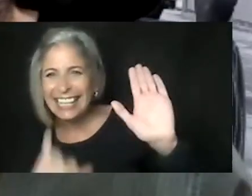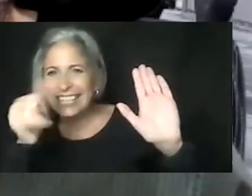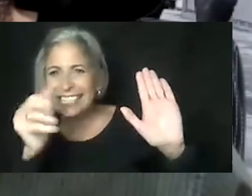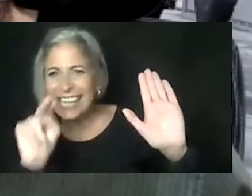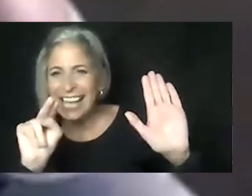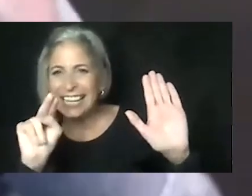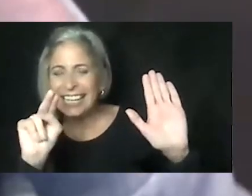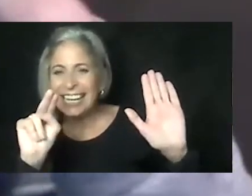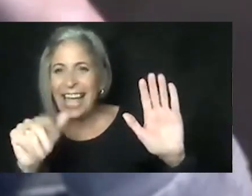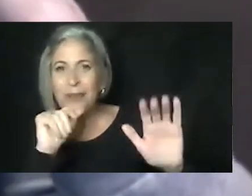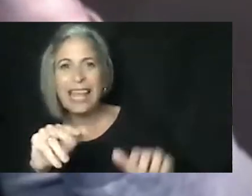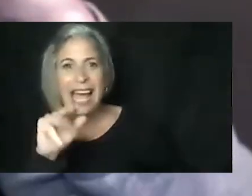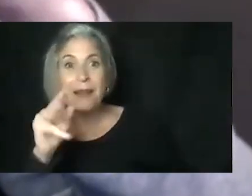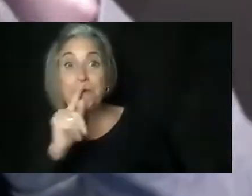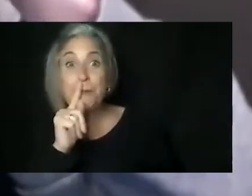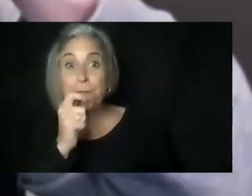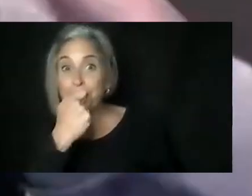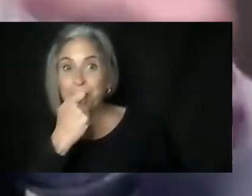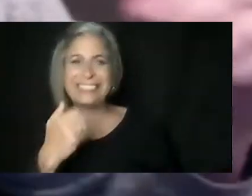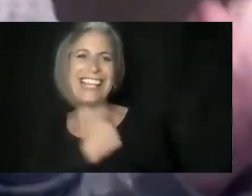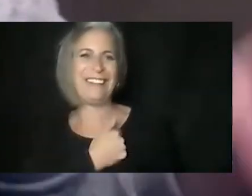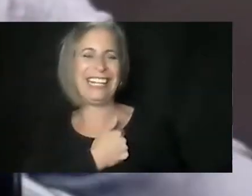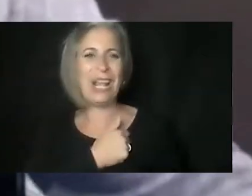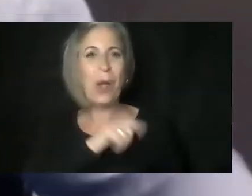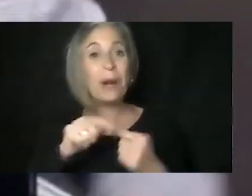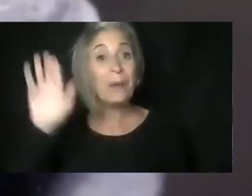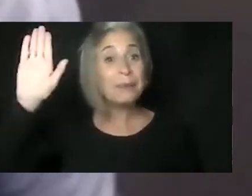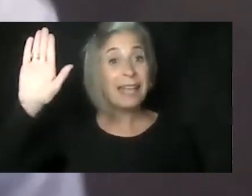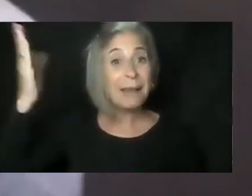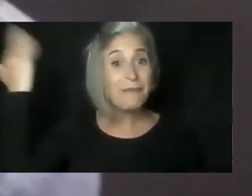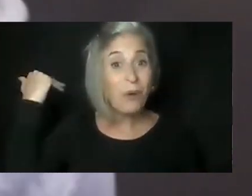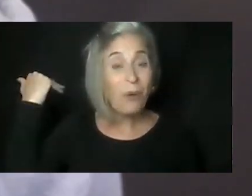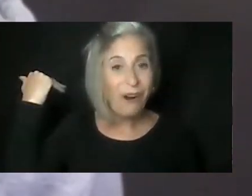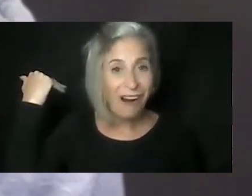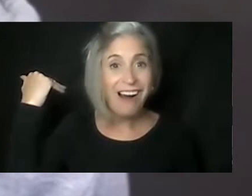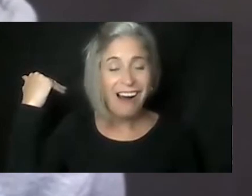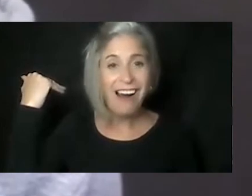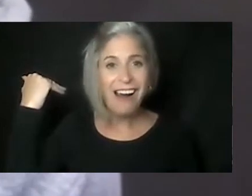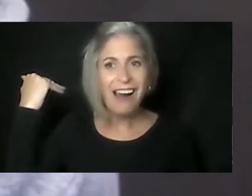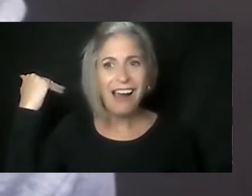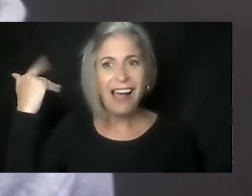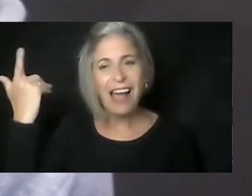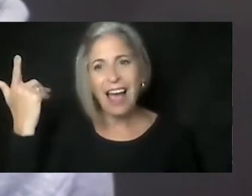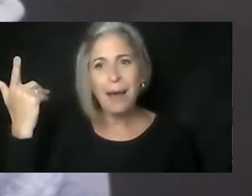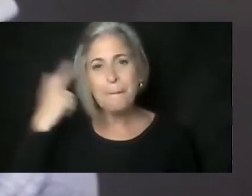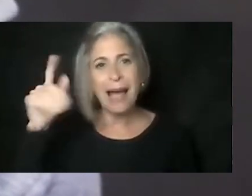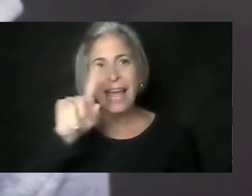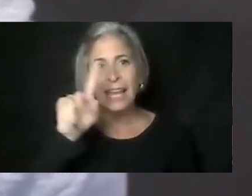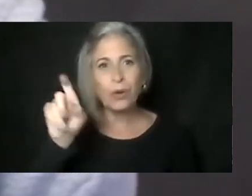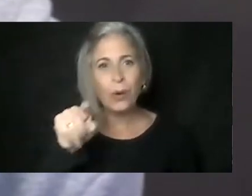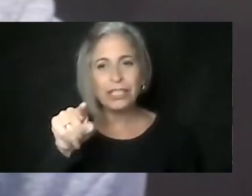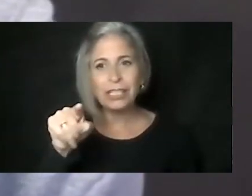jumped in that I wasn't muted, so sorry about that. When I raised my hand earlier, I typically would throw my questions